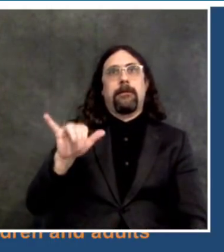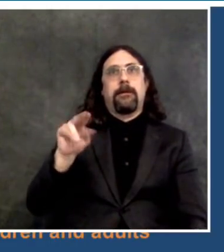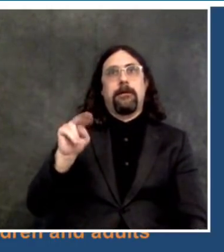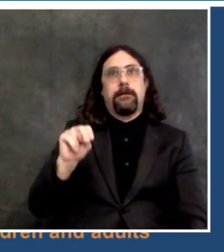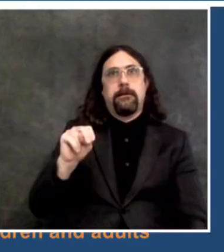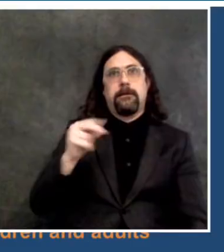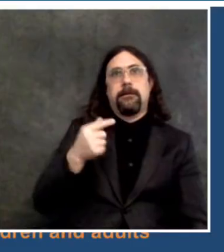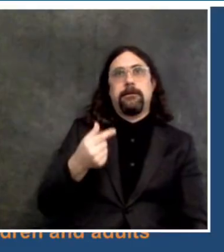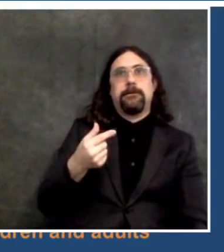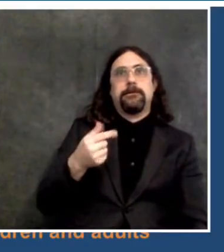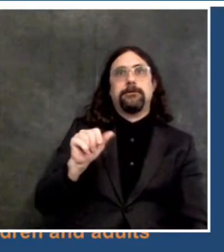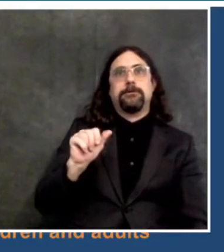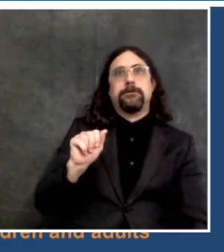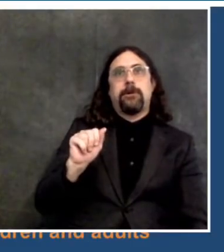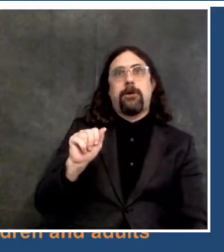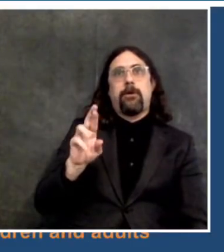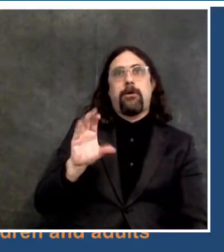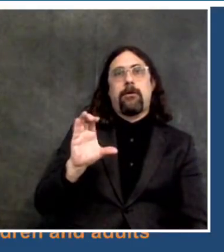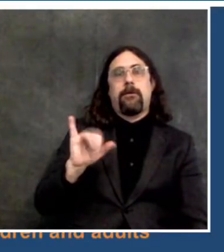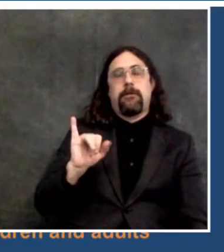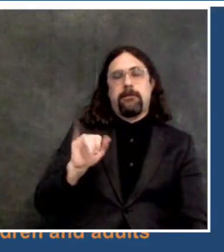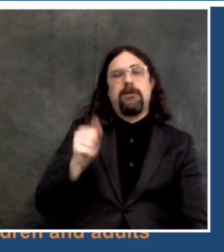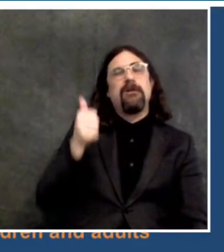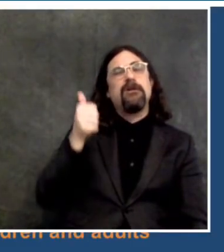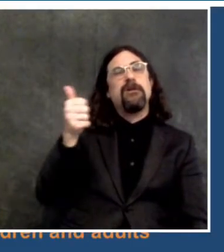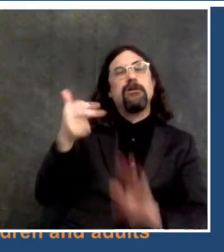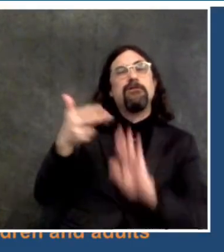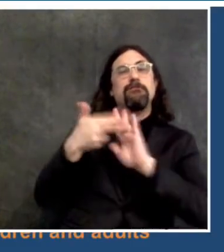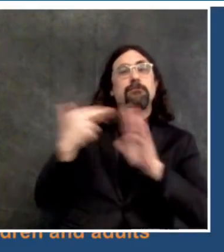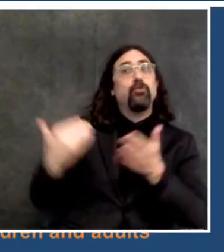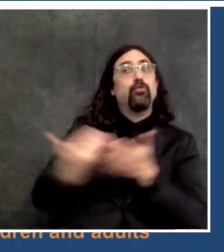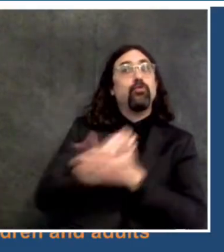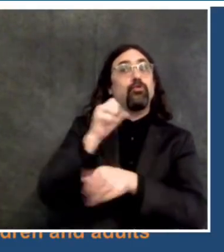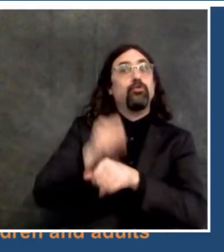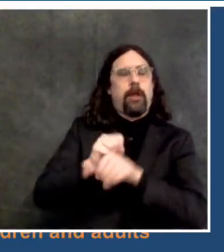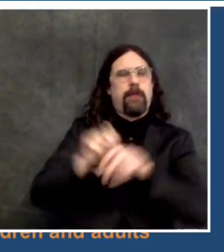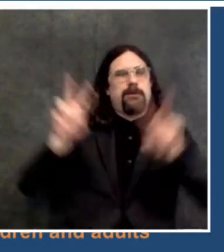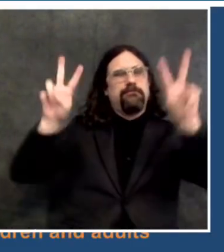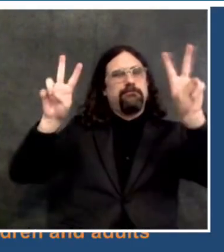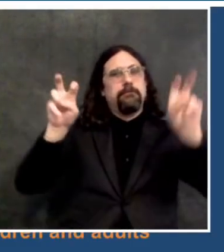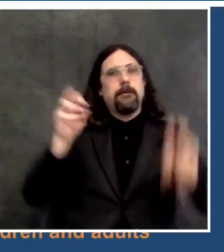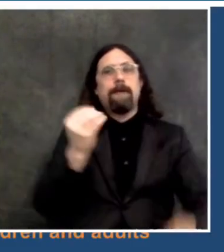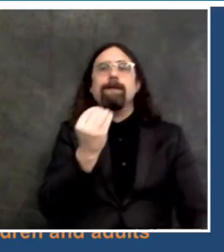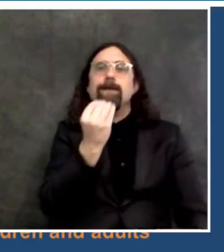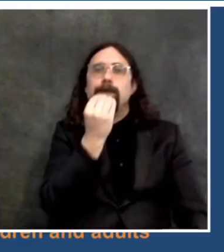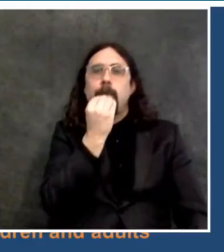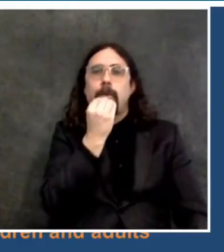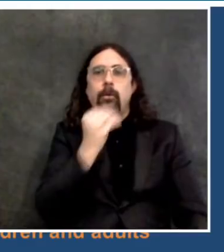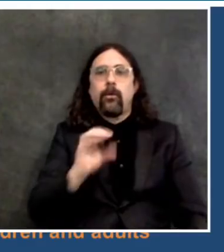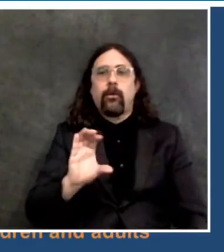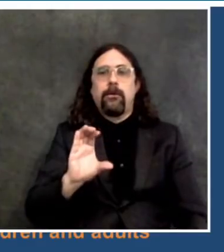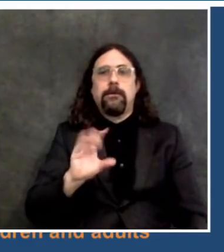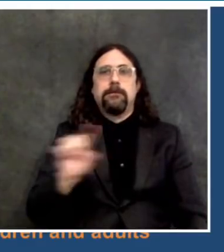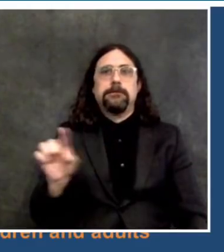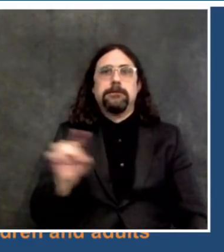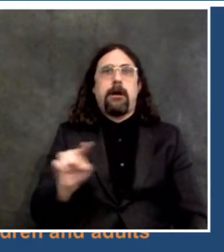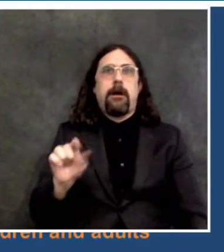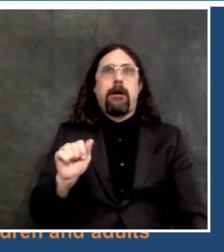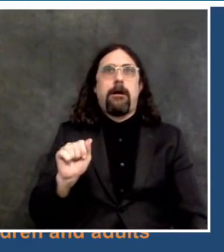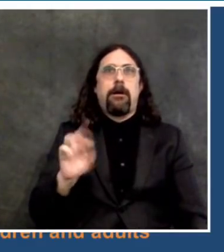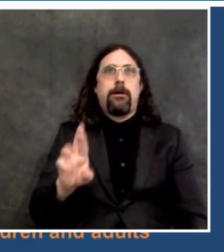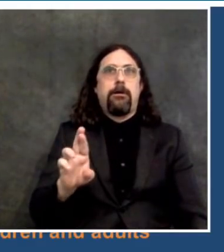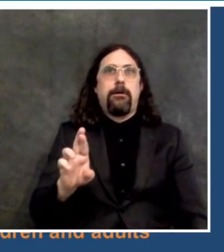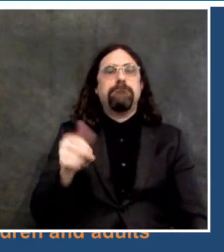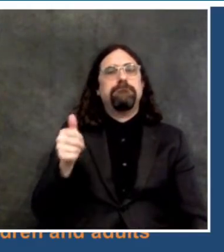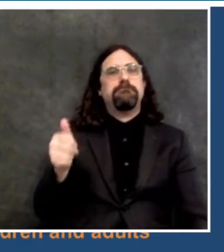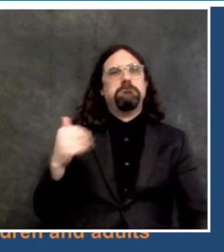Education that had feeding sites up for our students. Even though there weren't schools the way they've normally been, they were turned into sites